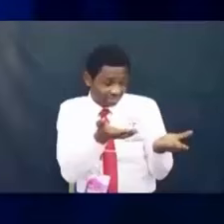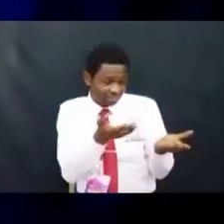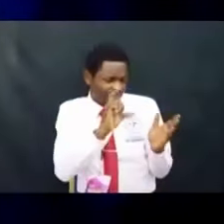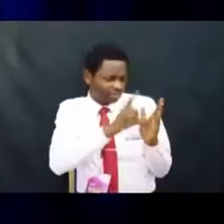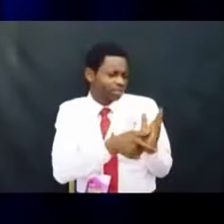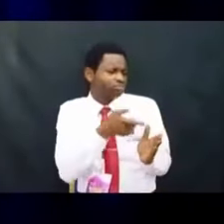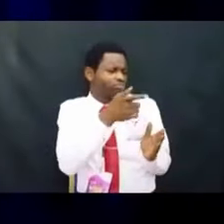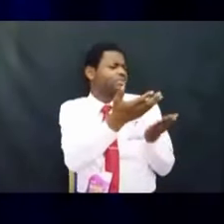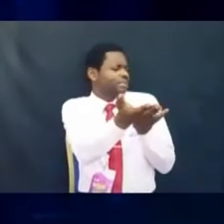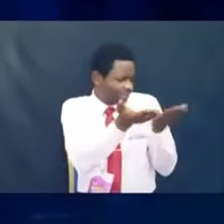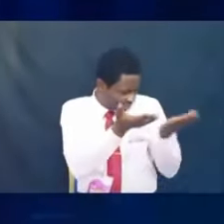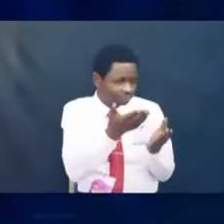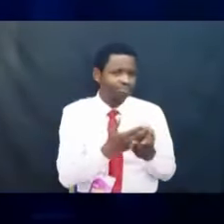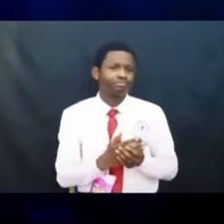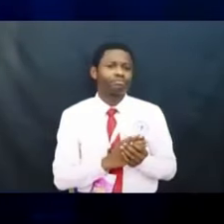then